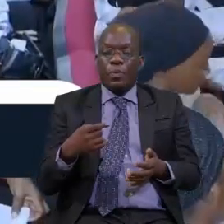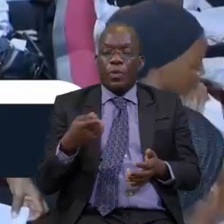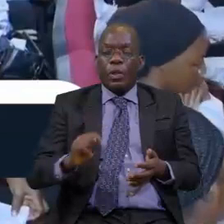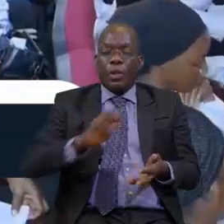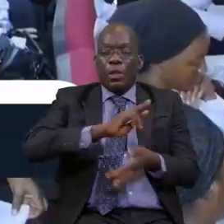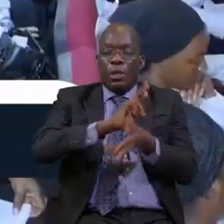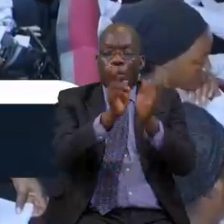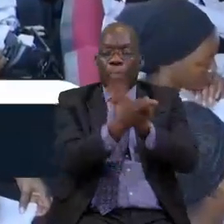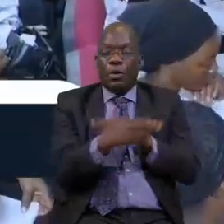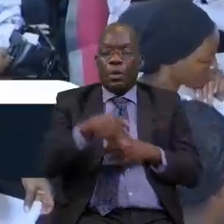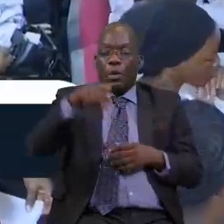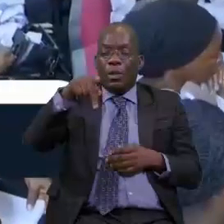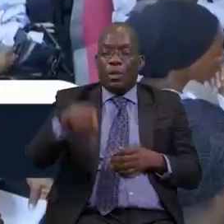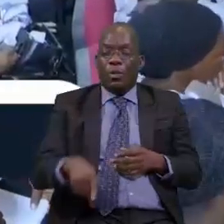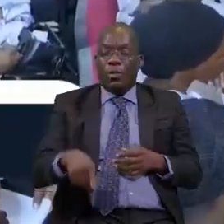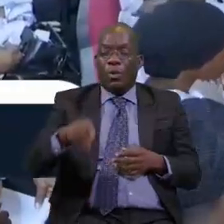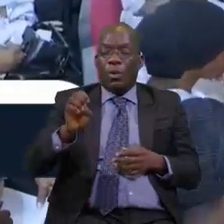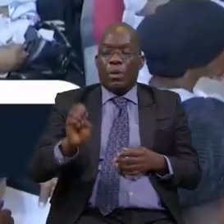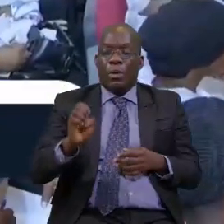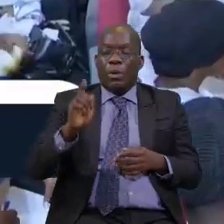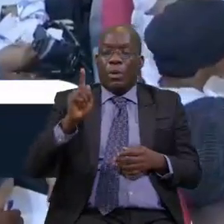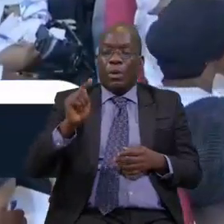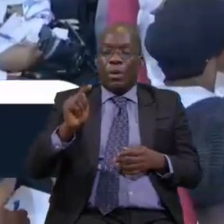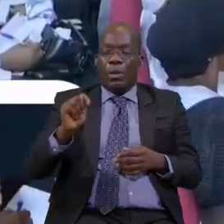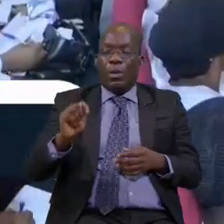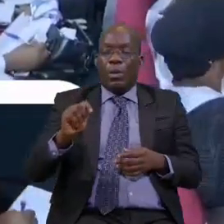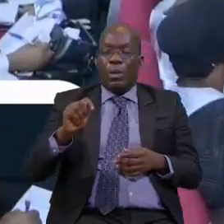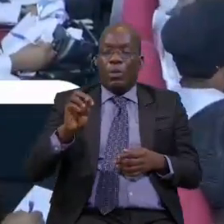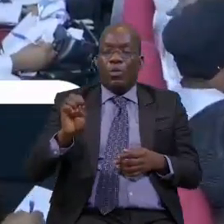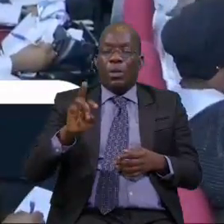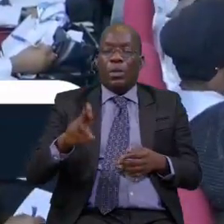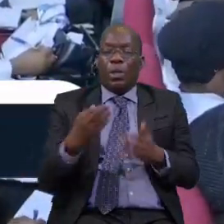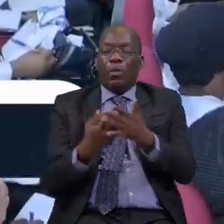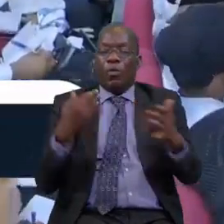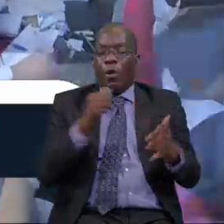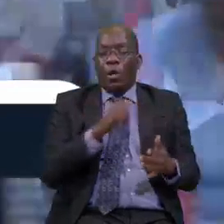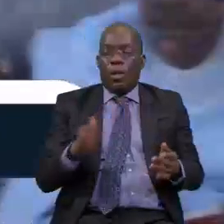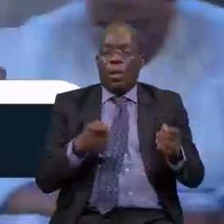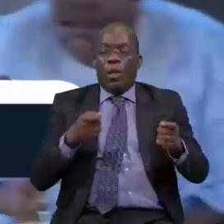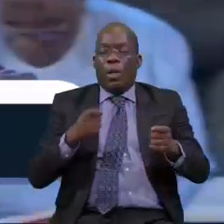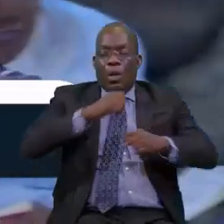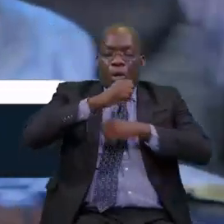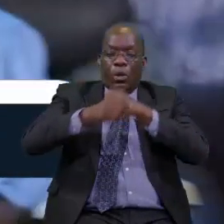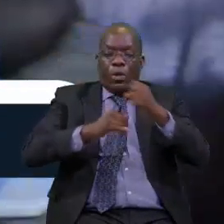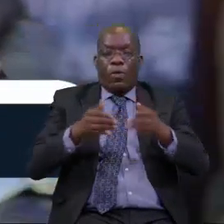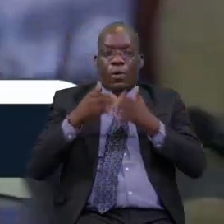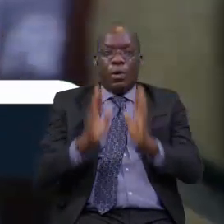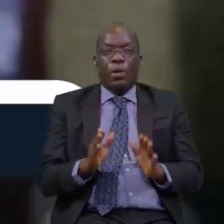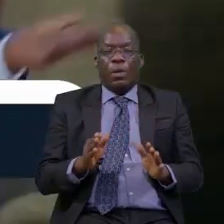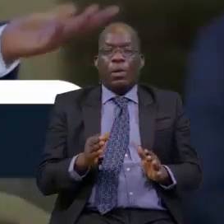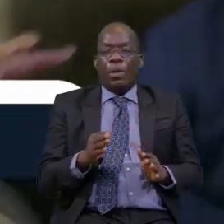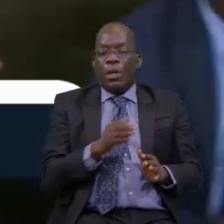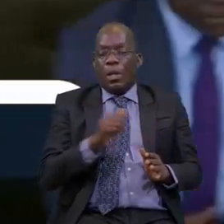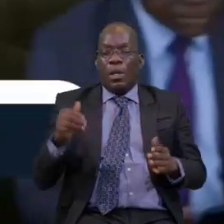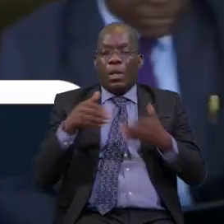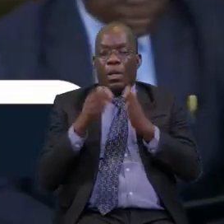Peter before his sovereign leader, the leader, the Lord Christ,